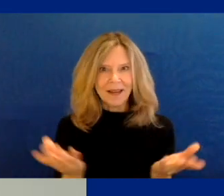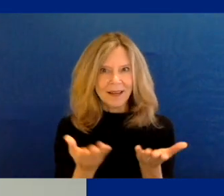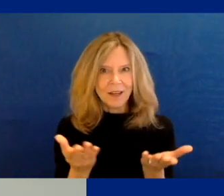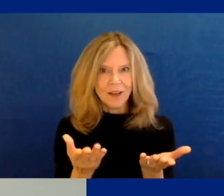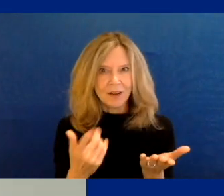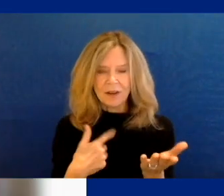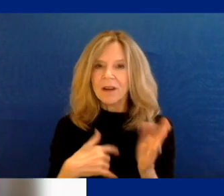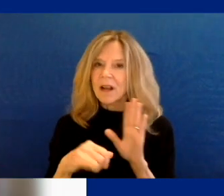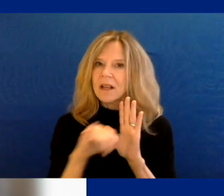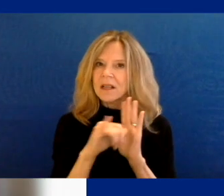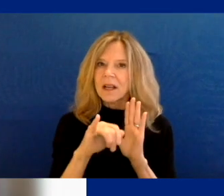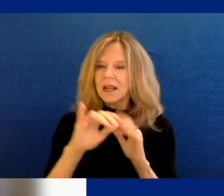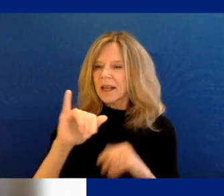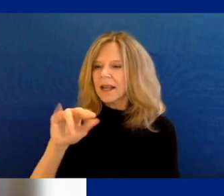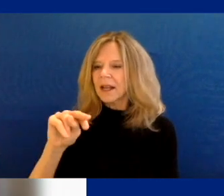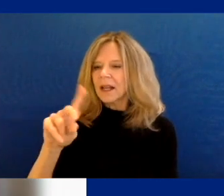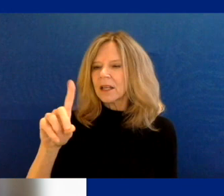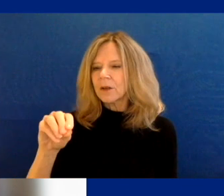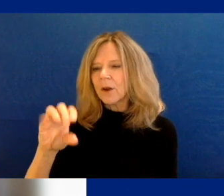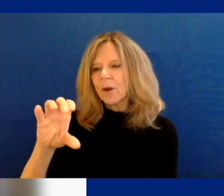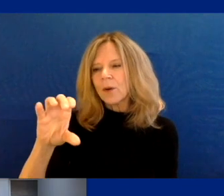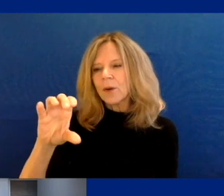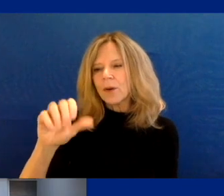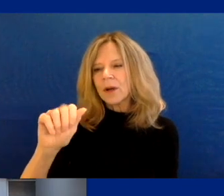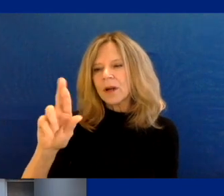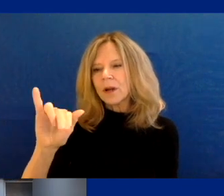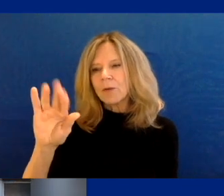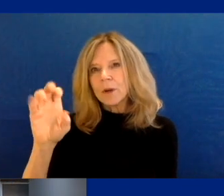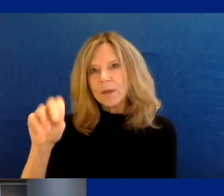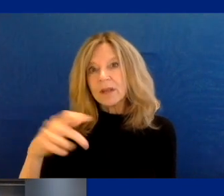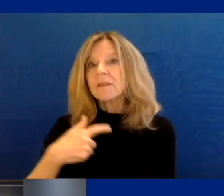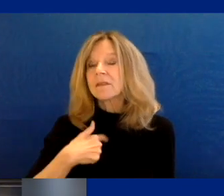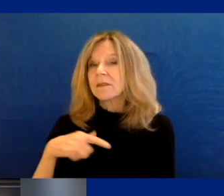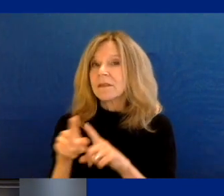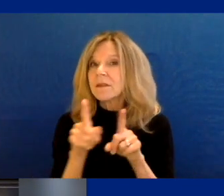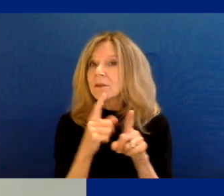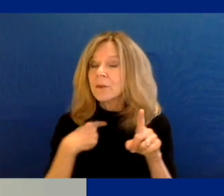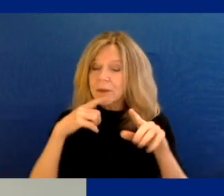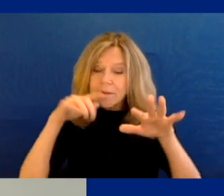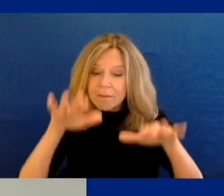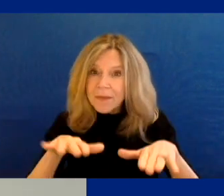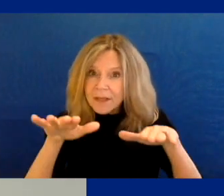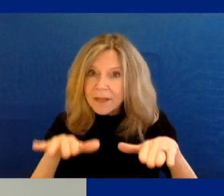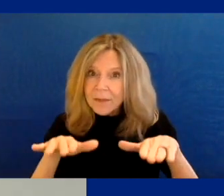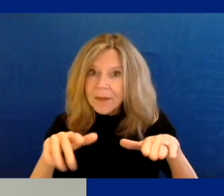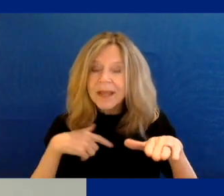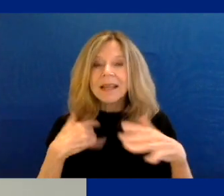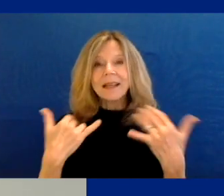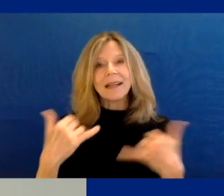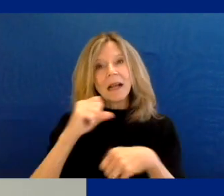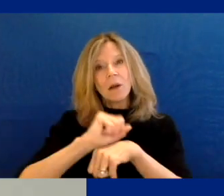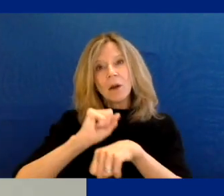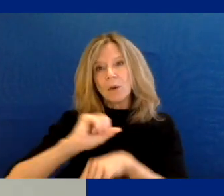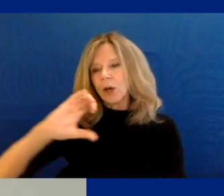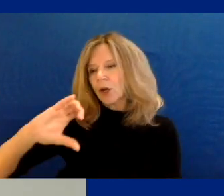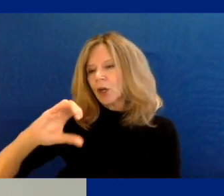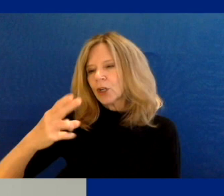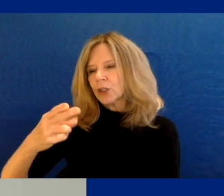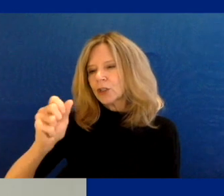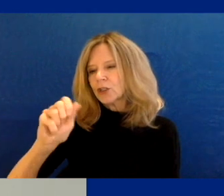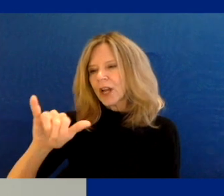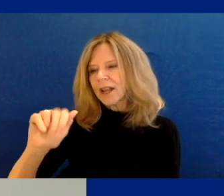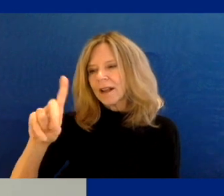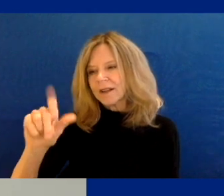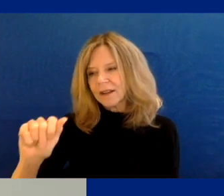that's where they met each other. I identify as an Indo-Caribbean woman. I'm also Muslim, and currently I am working as an immigration